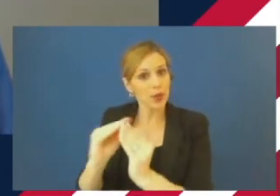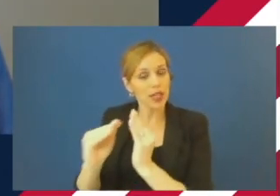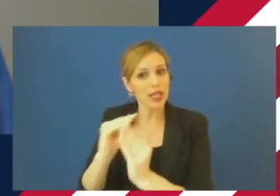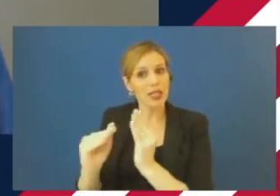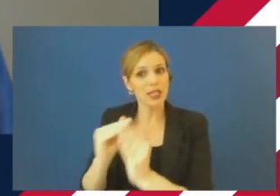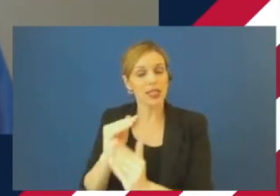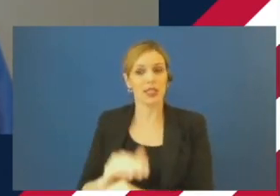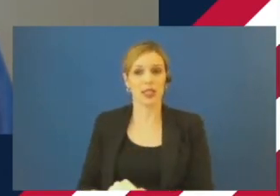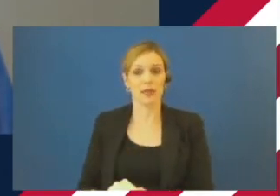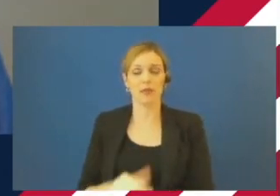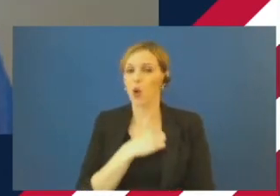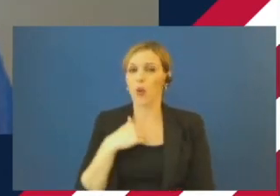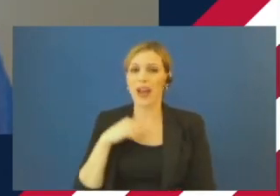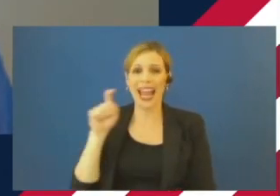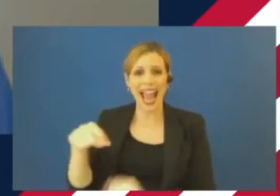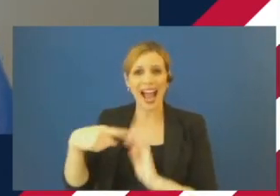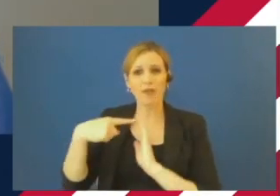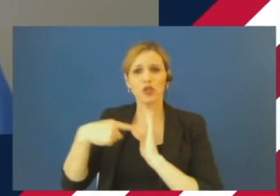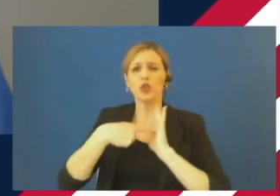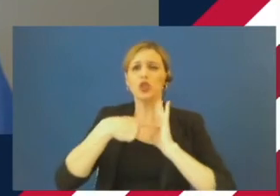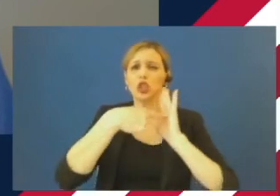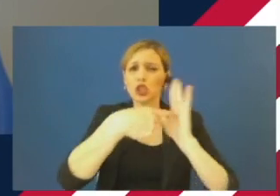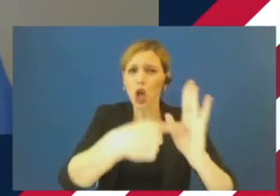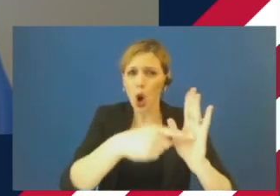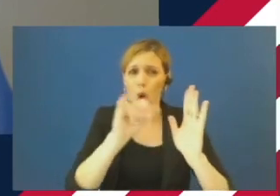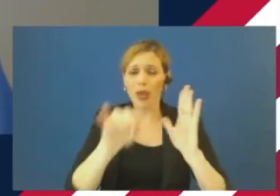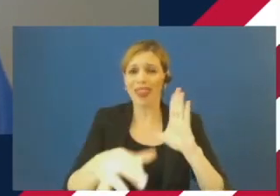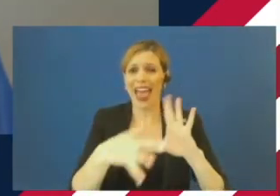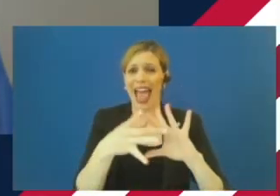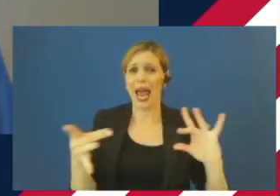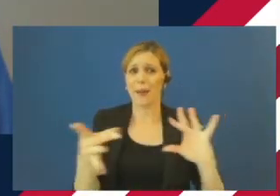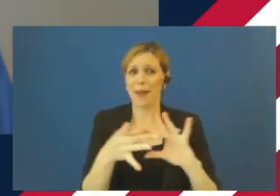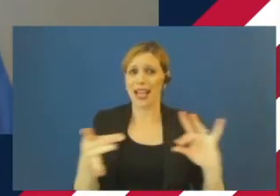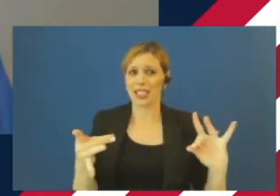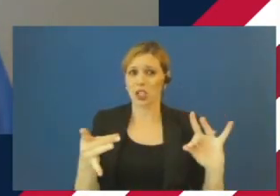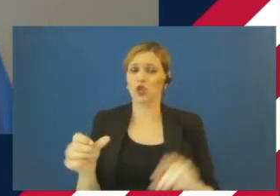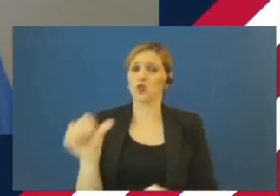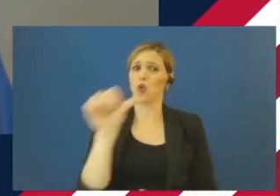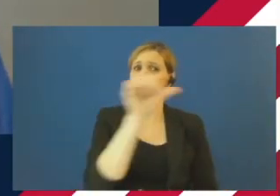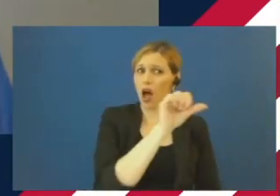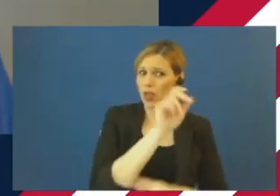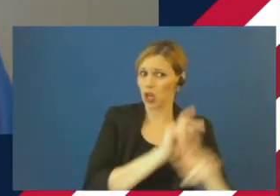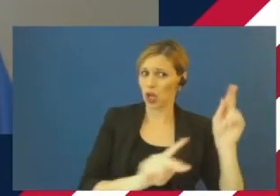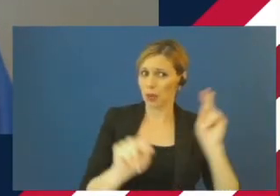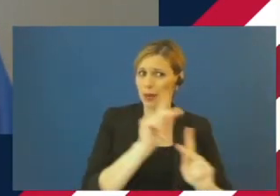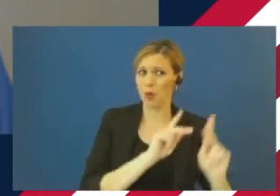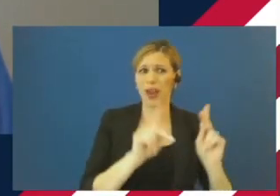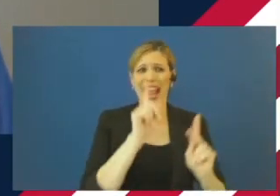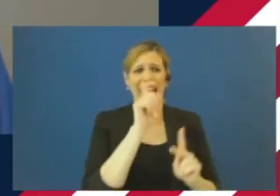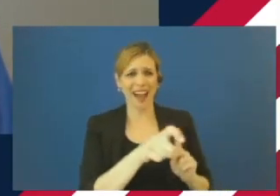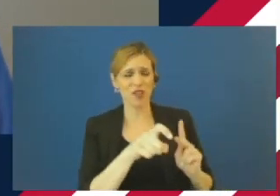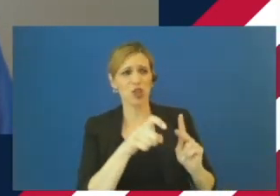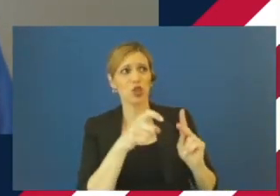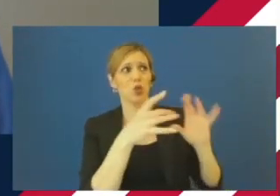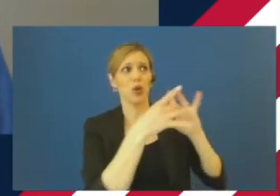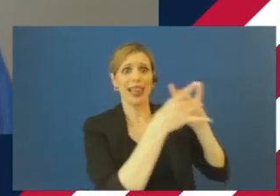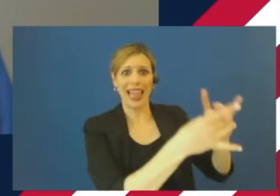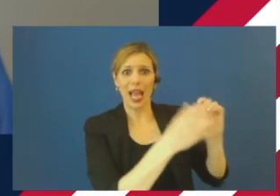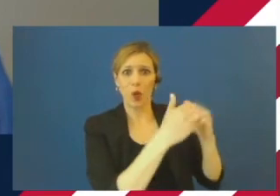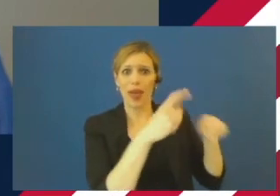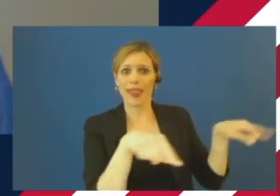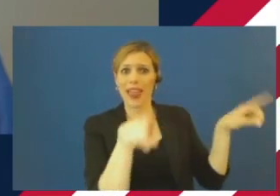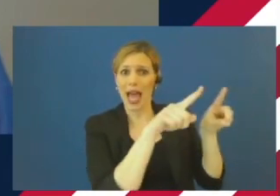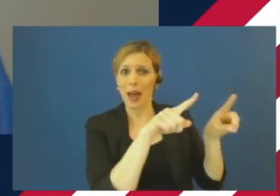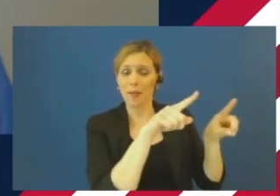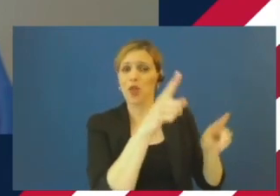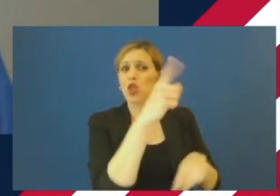same messages to other constituencies in ways that resonate to them, whether it's constituencies that support our national